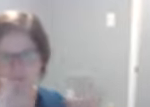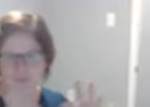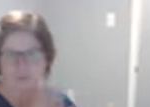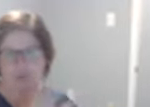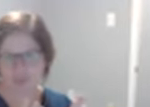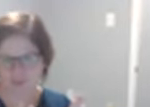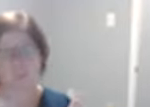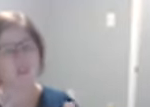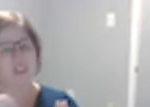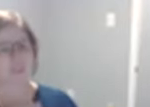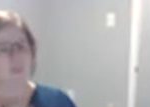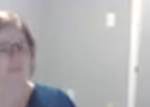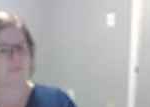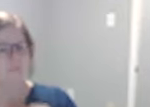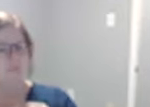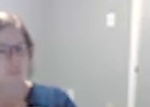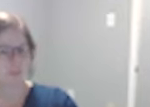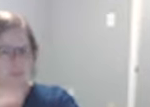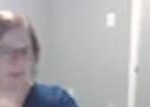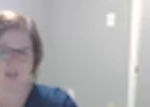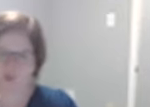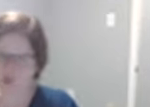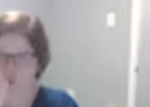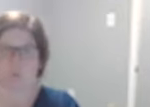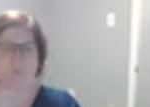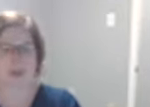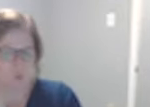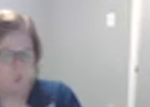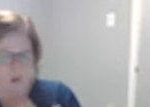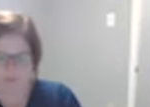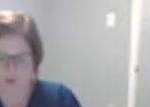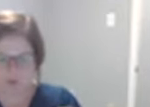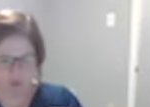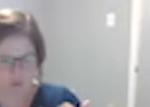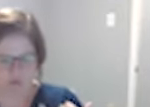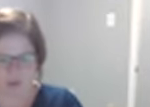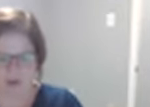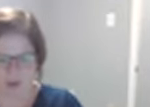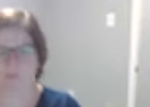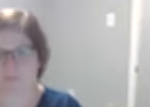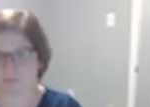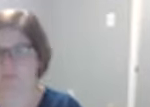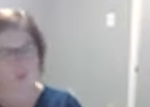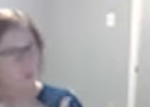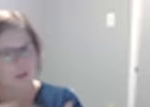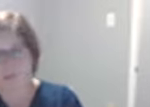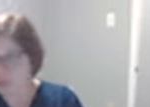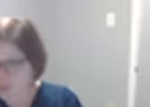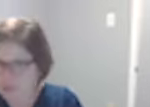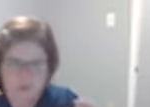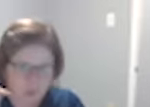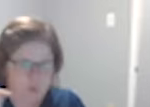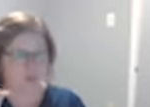first advice is do your best, whatever you do right now, whatever you needed to do or should do, and then you can